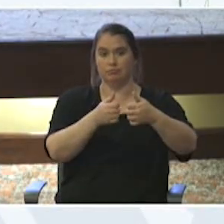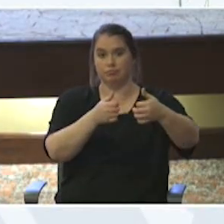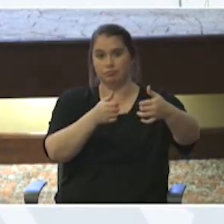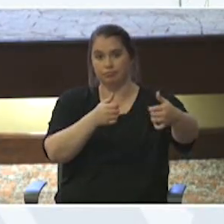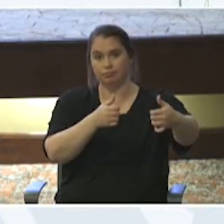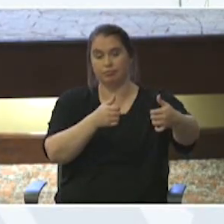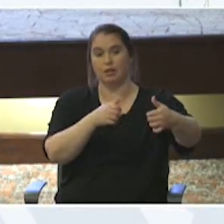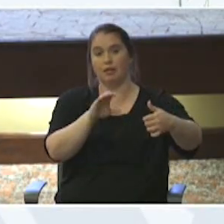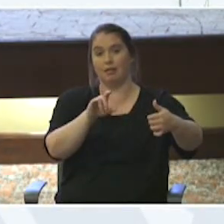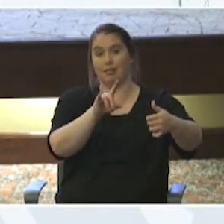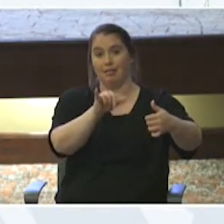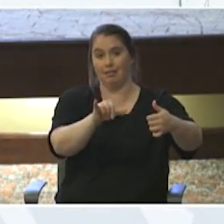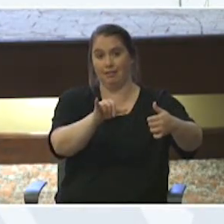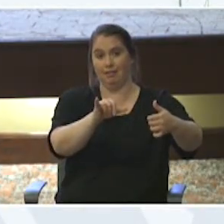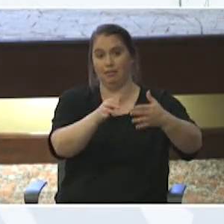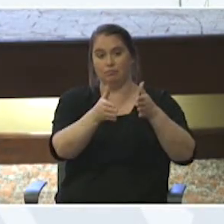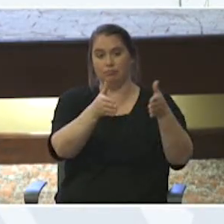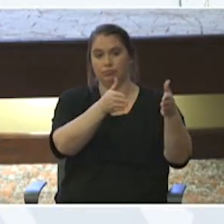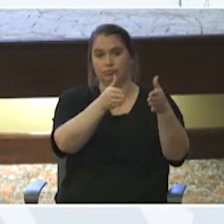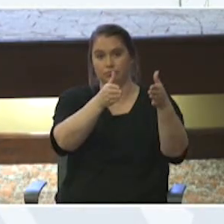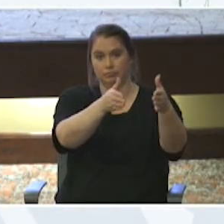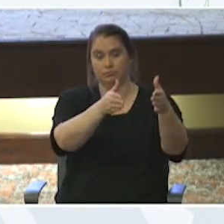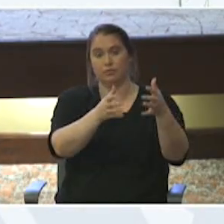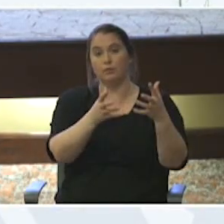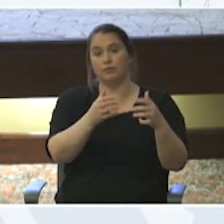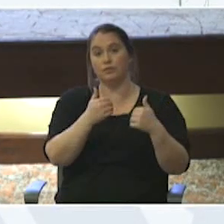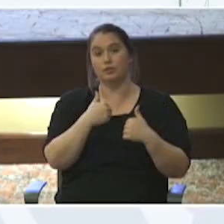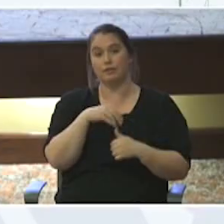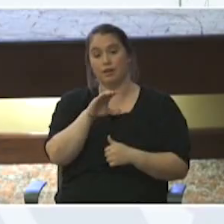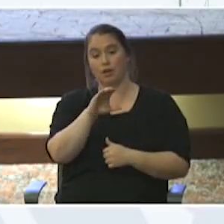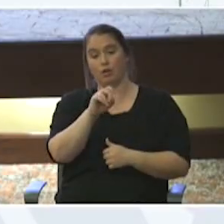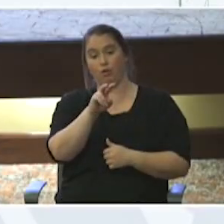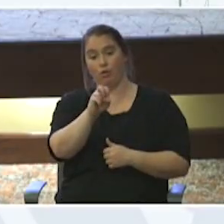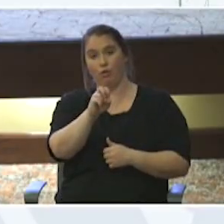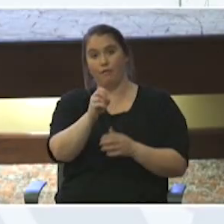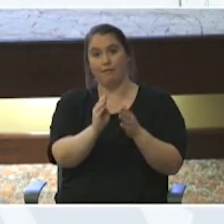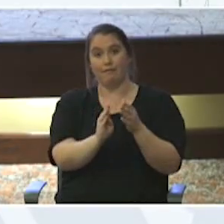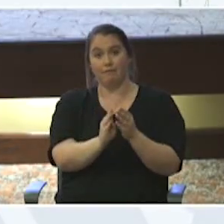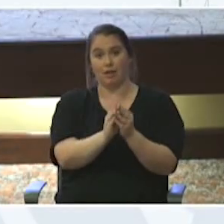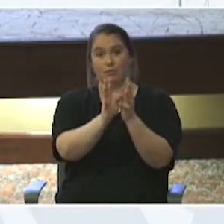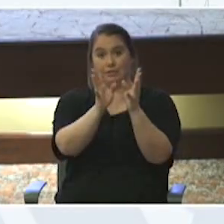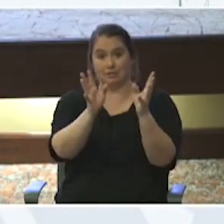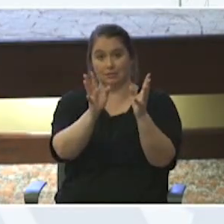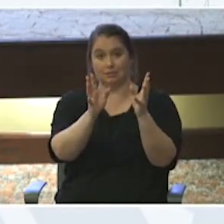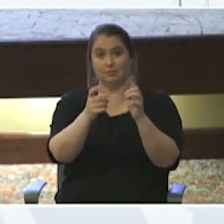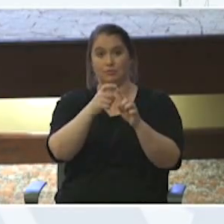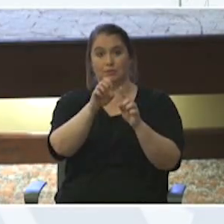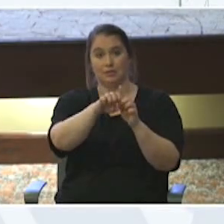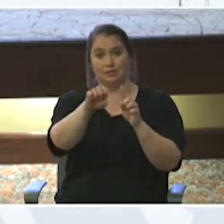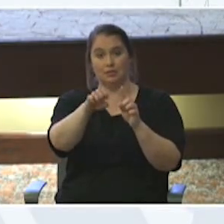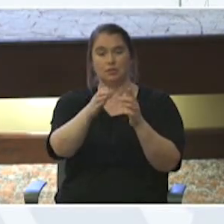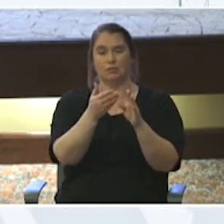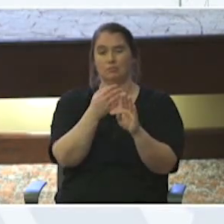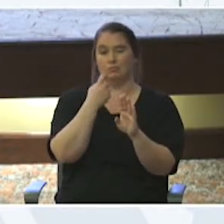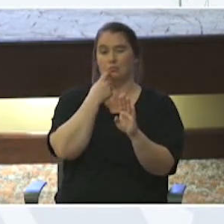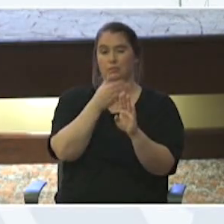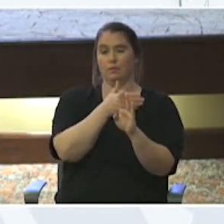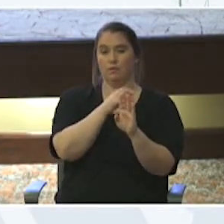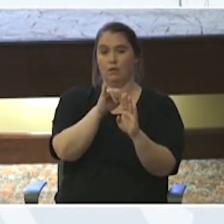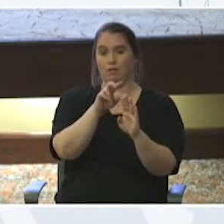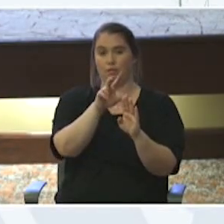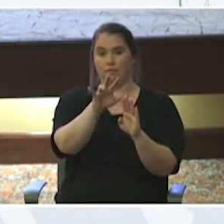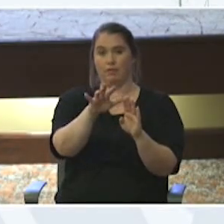clay outfall. We also have a Cove Fountain. And further to the east, just before the interstate, there is a